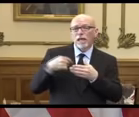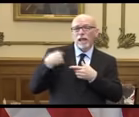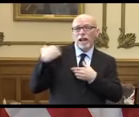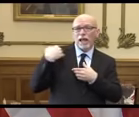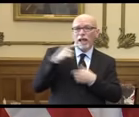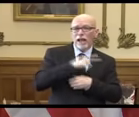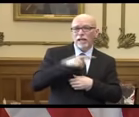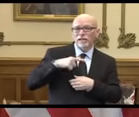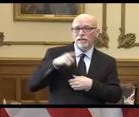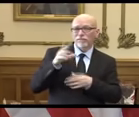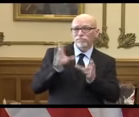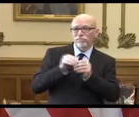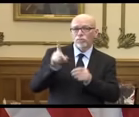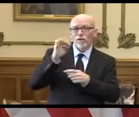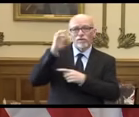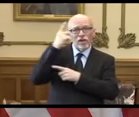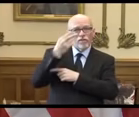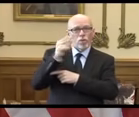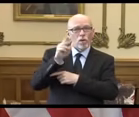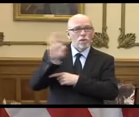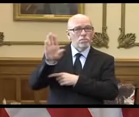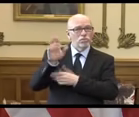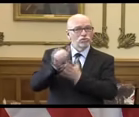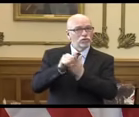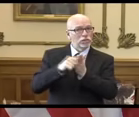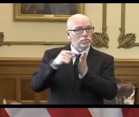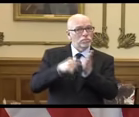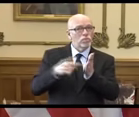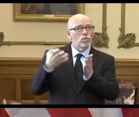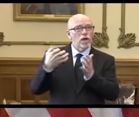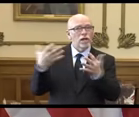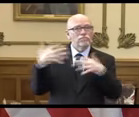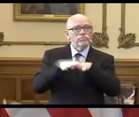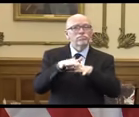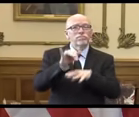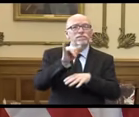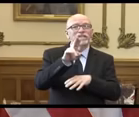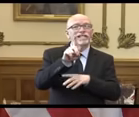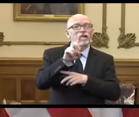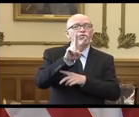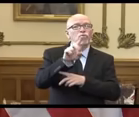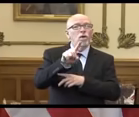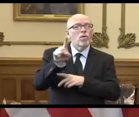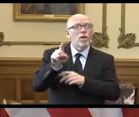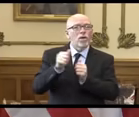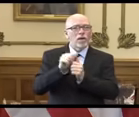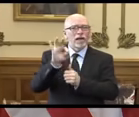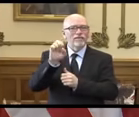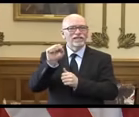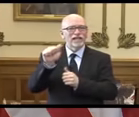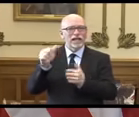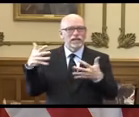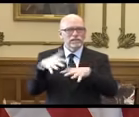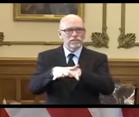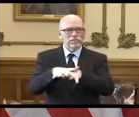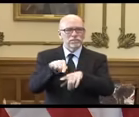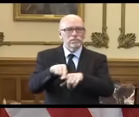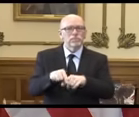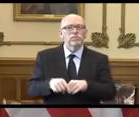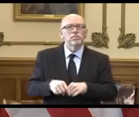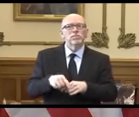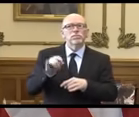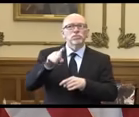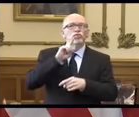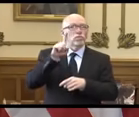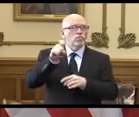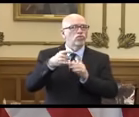legislative session, one of Governor Holcomb's agenda items was the integration of Indiana 2-on-1 with FSSA. That was slated